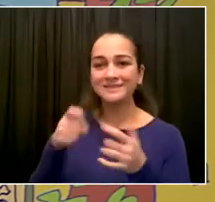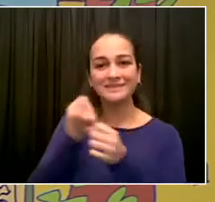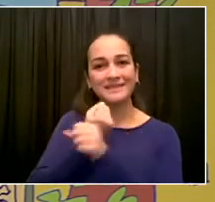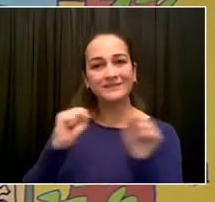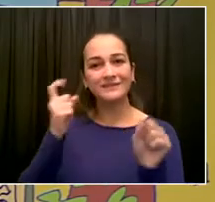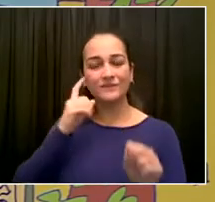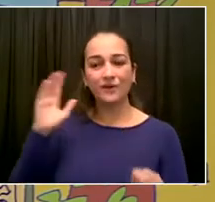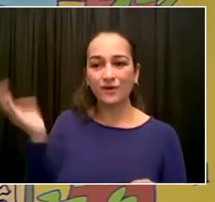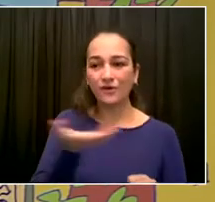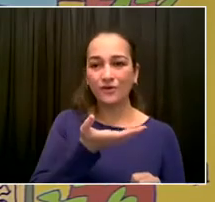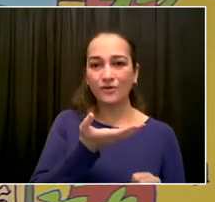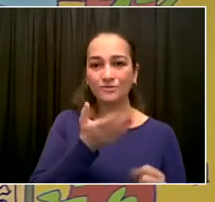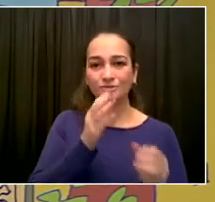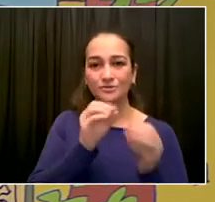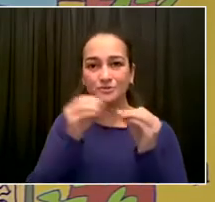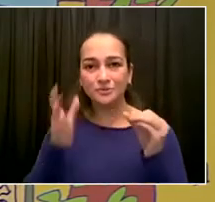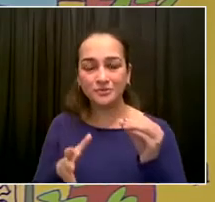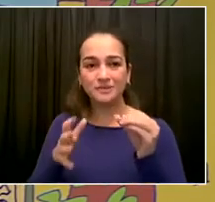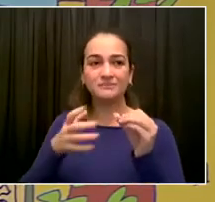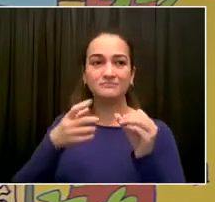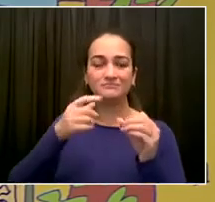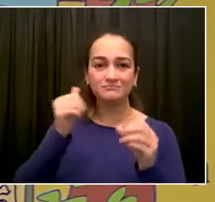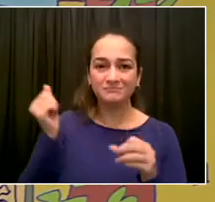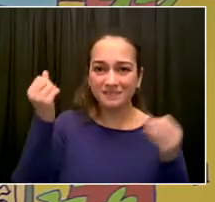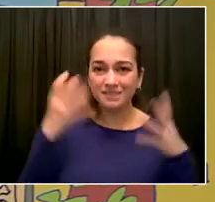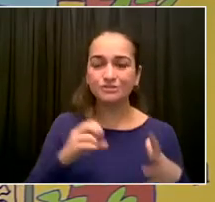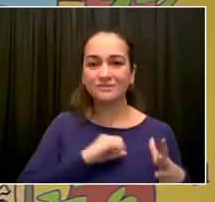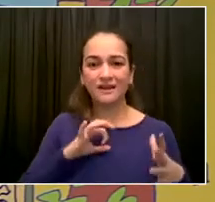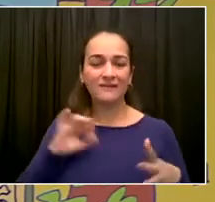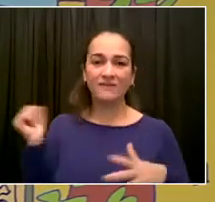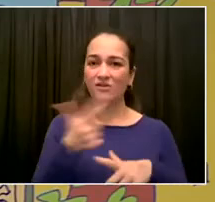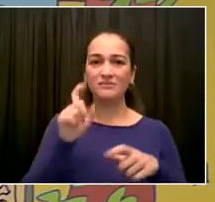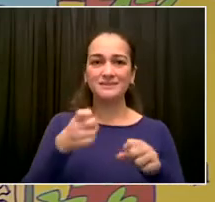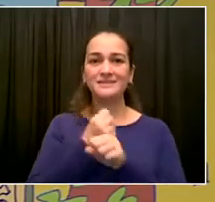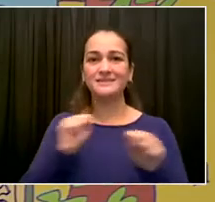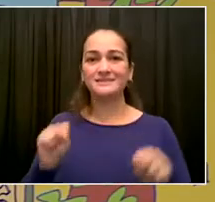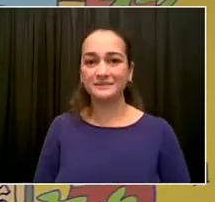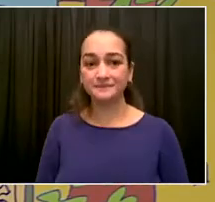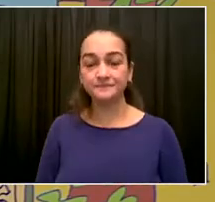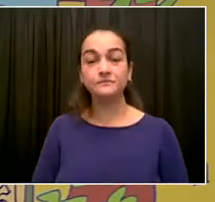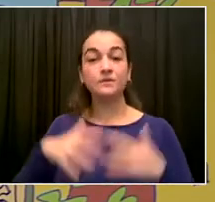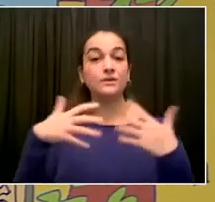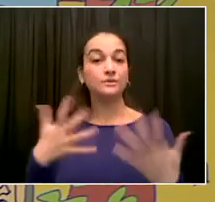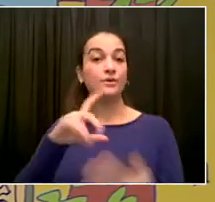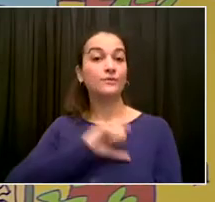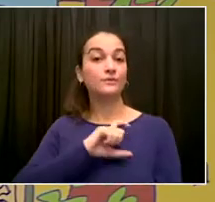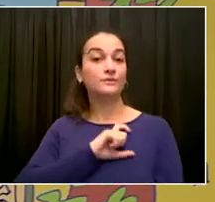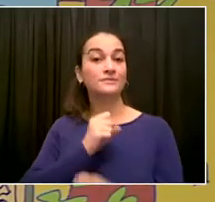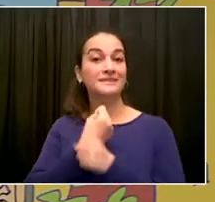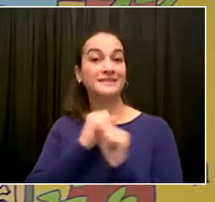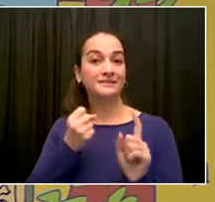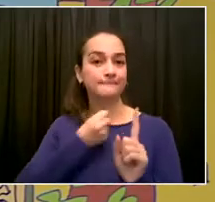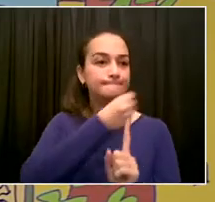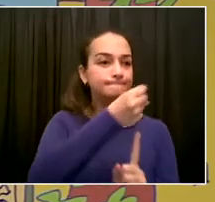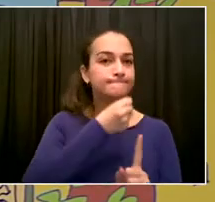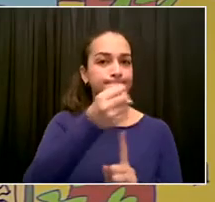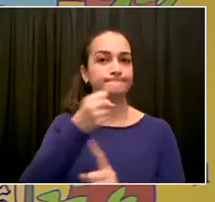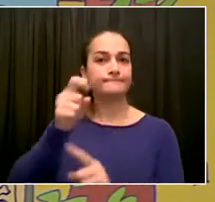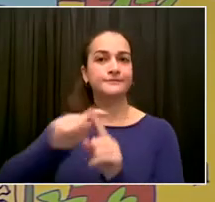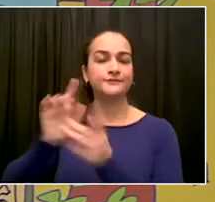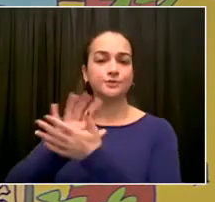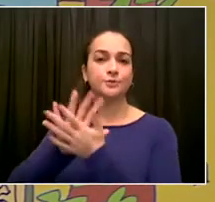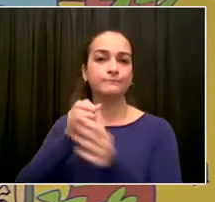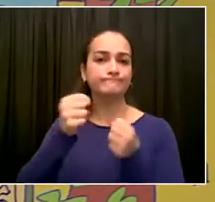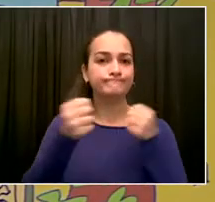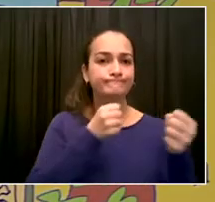equation. I believe in the work of the school safety agents. I think they do very good and important work. I support them. And I also want to